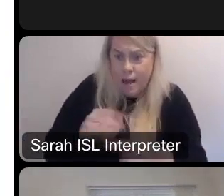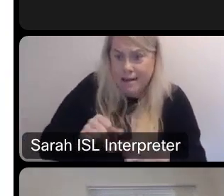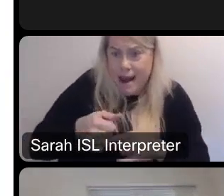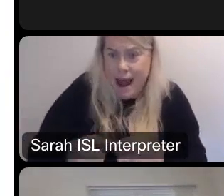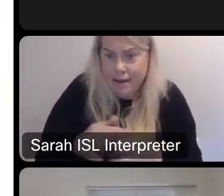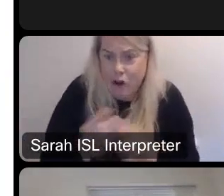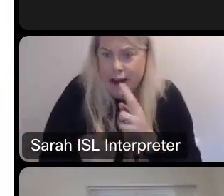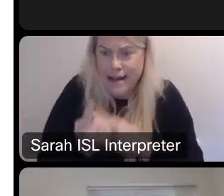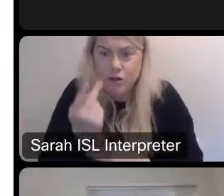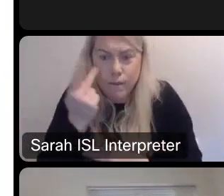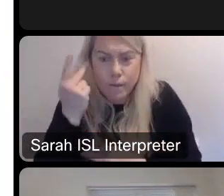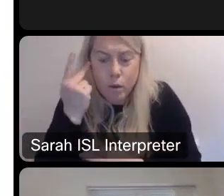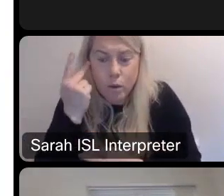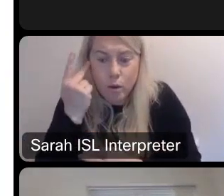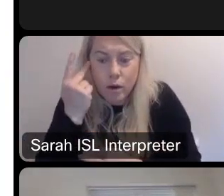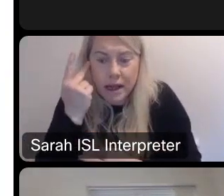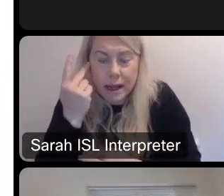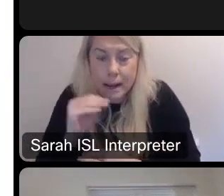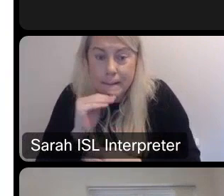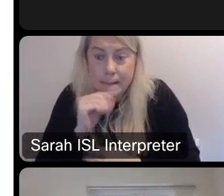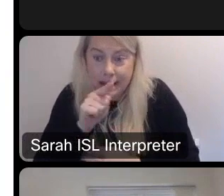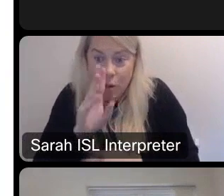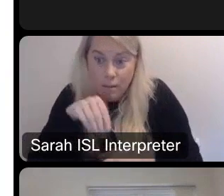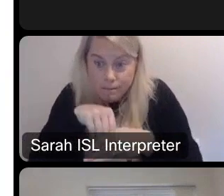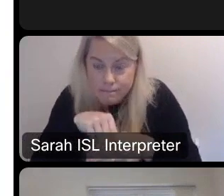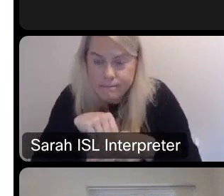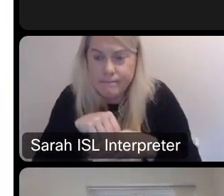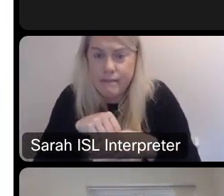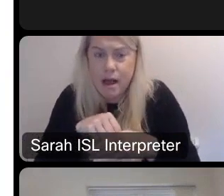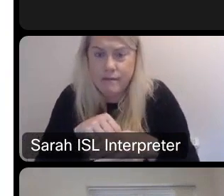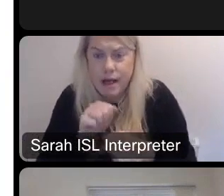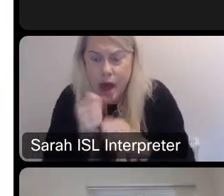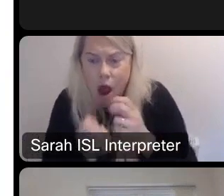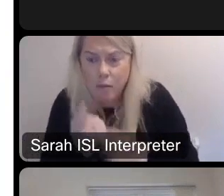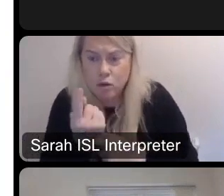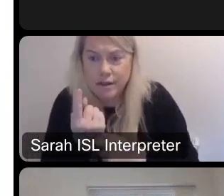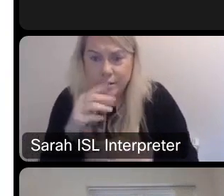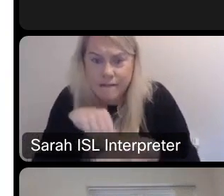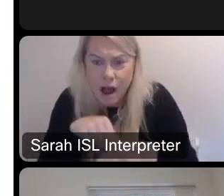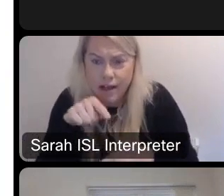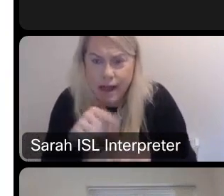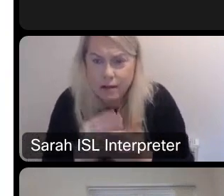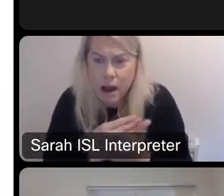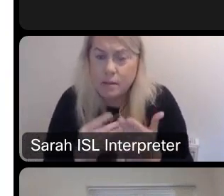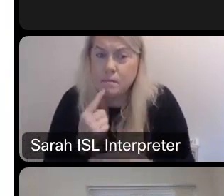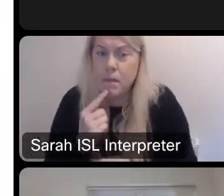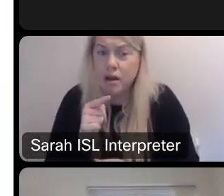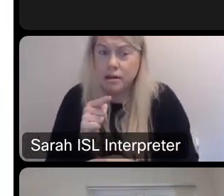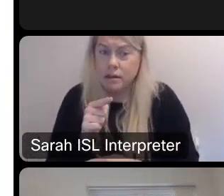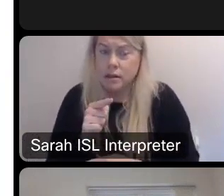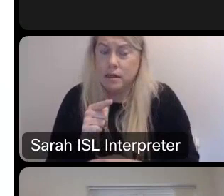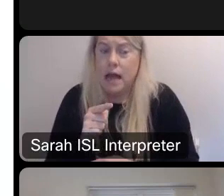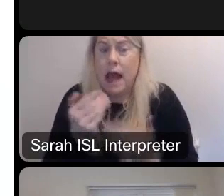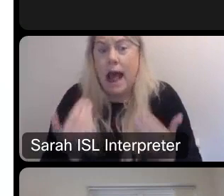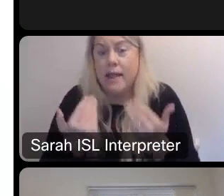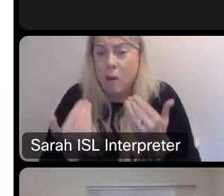review, their part in that, their opportunity to be involved in that. But this piece at the moment is very